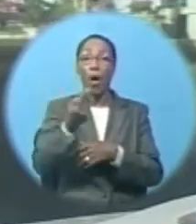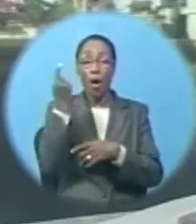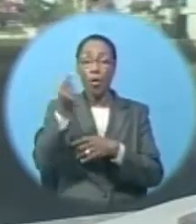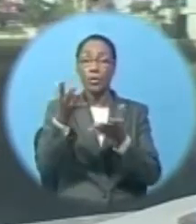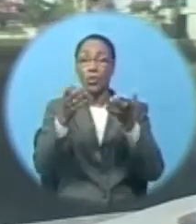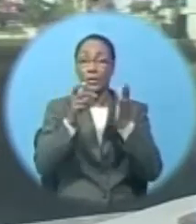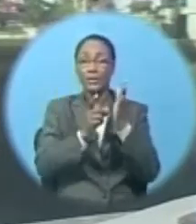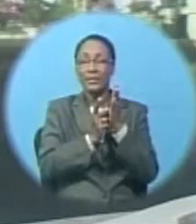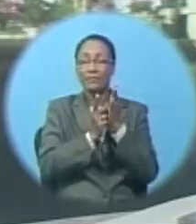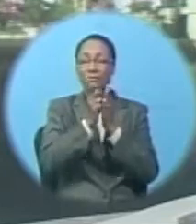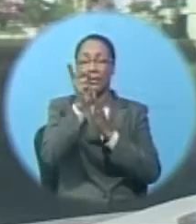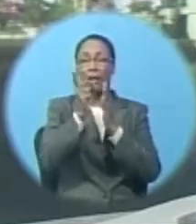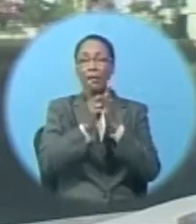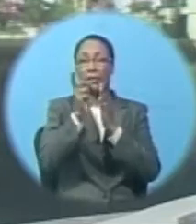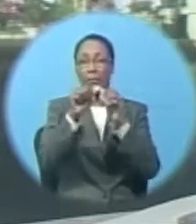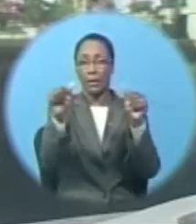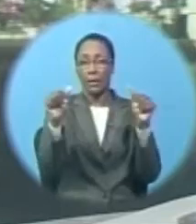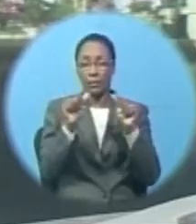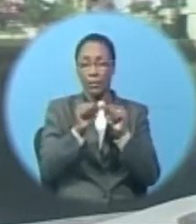be private sector buy-in.